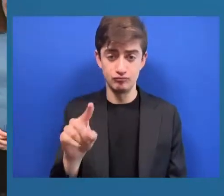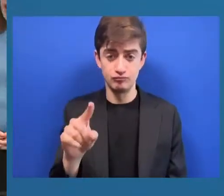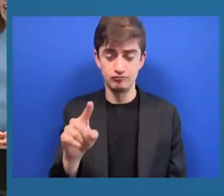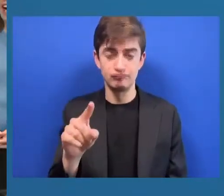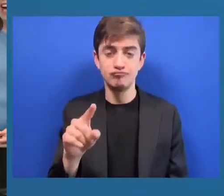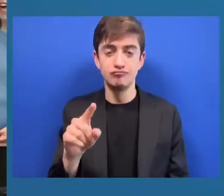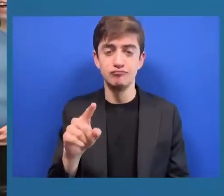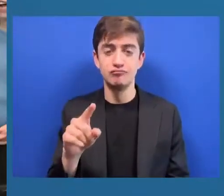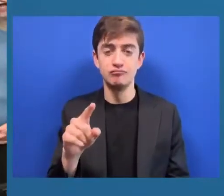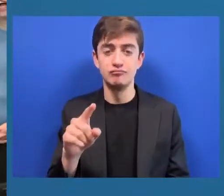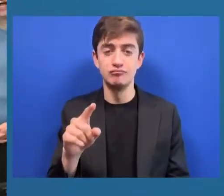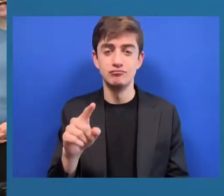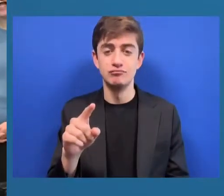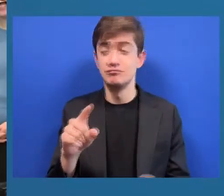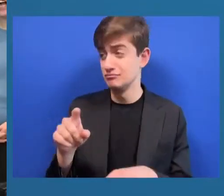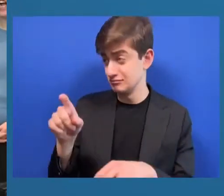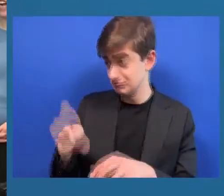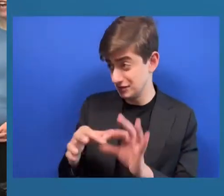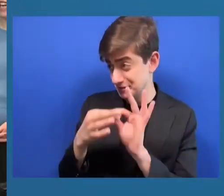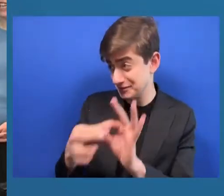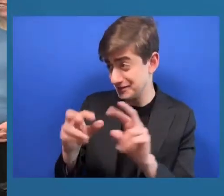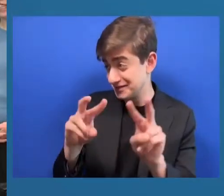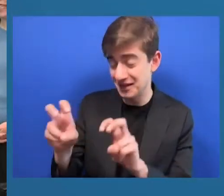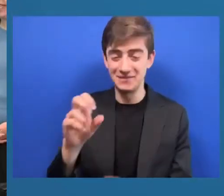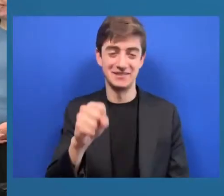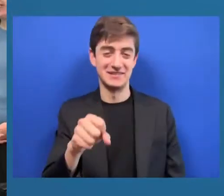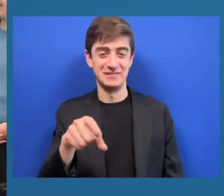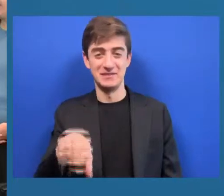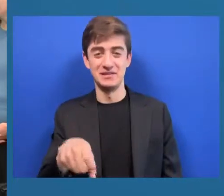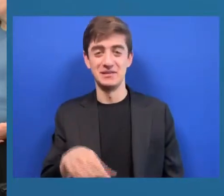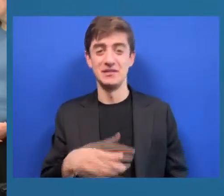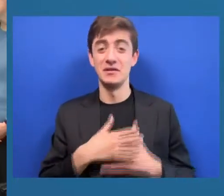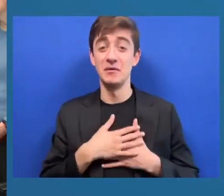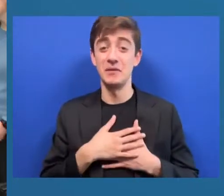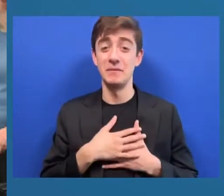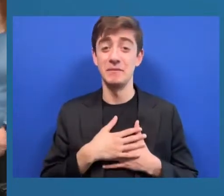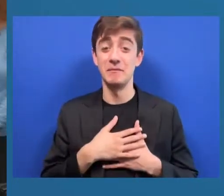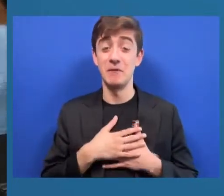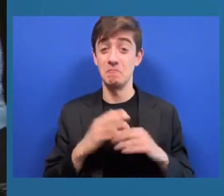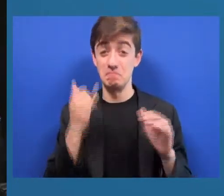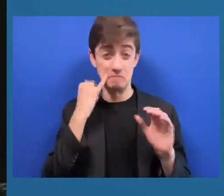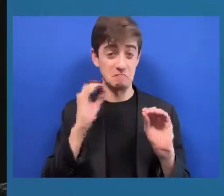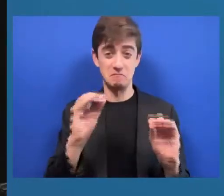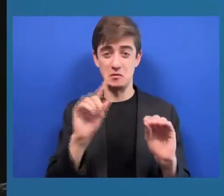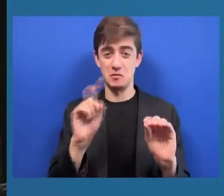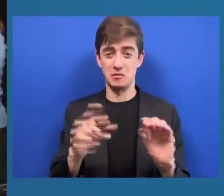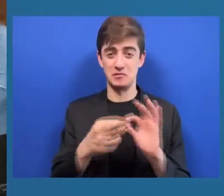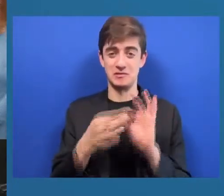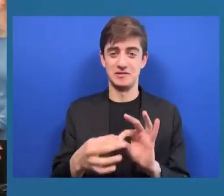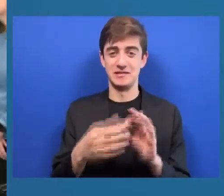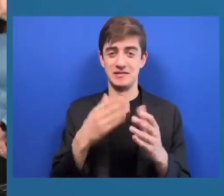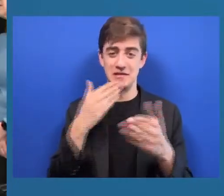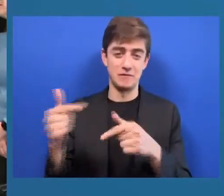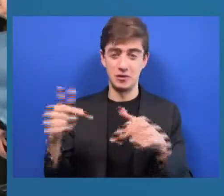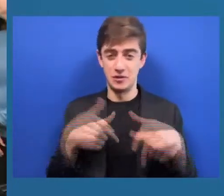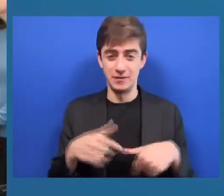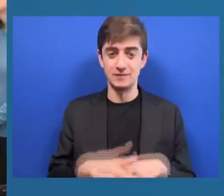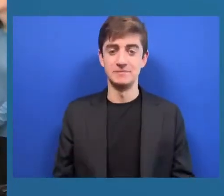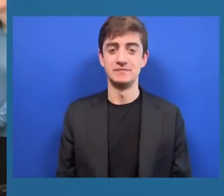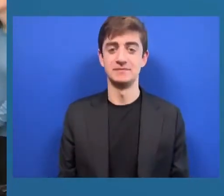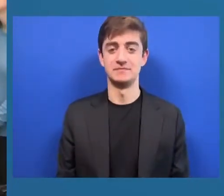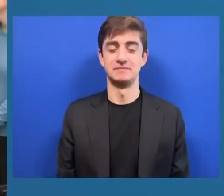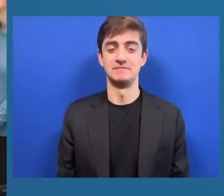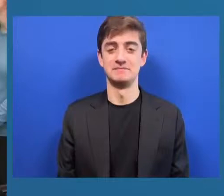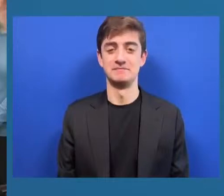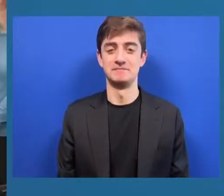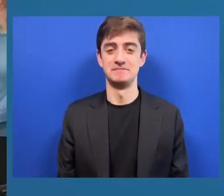No, we got to go on topic. Thank you. All right. Thank you, everyone. Appreciate you coming. I appreciate everybody. Thank you so much. I was thinking I get that question a lot when I